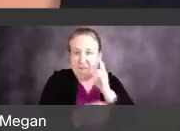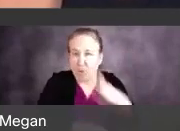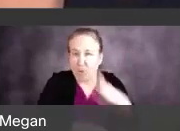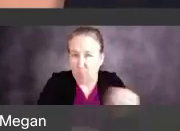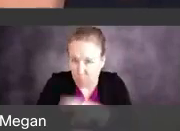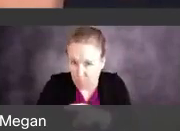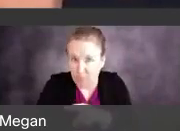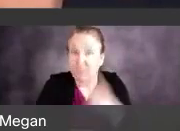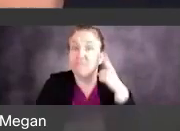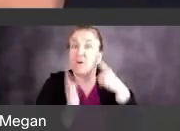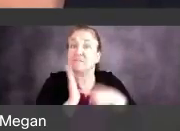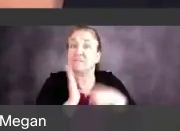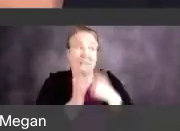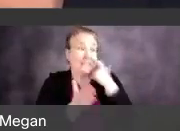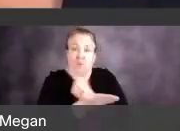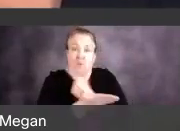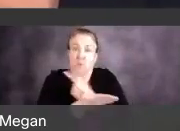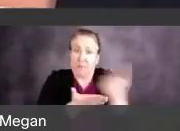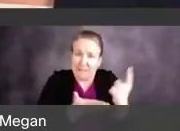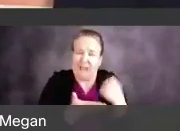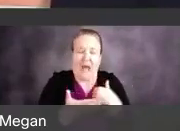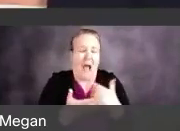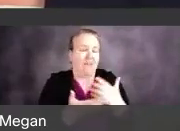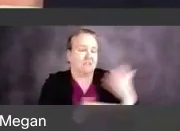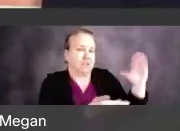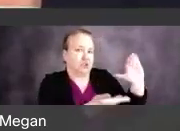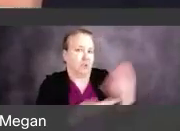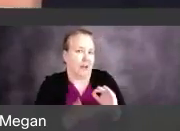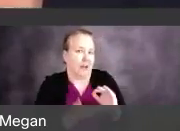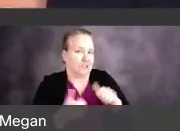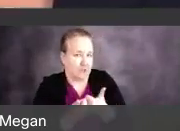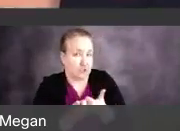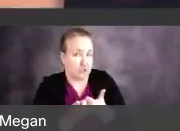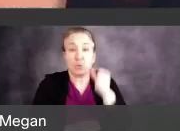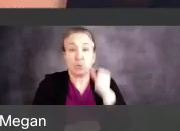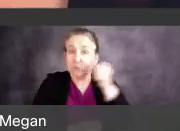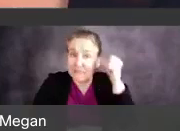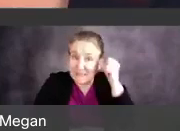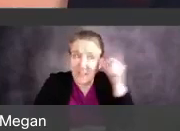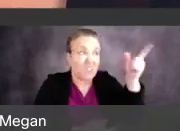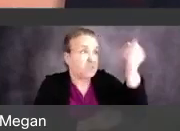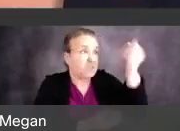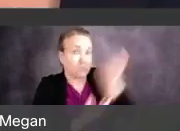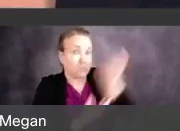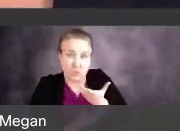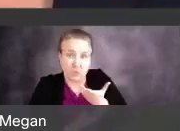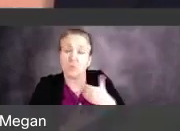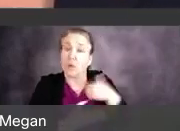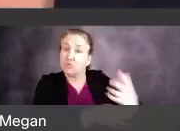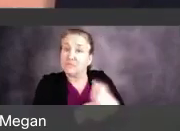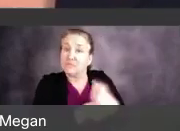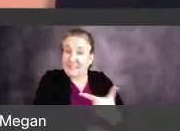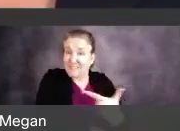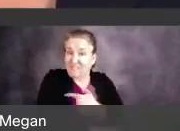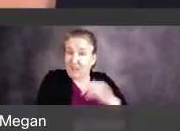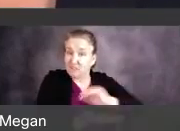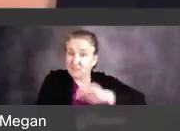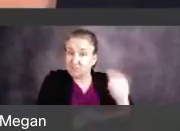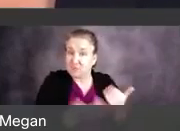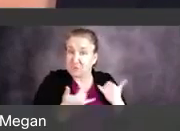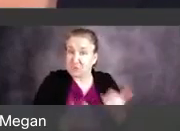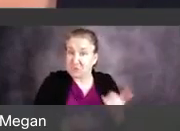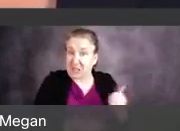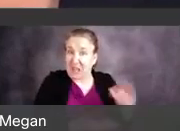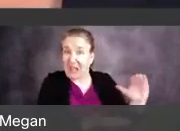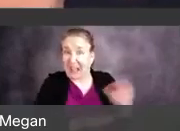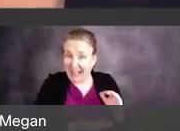the supply challenge that we are dealing with. We were told yesterday that we would receive a delivery of vaccine today, but we